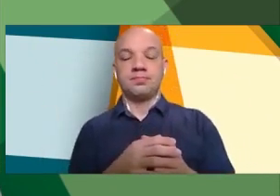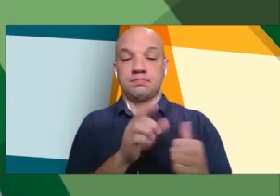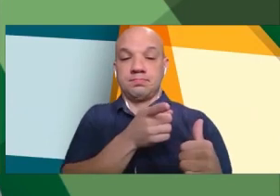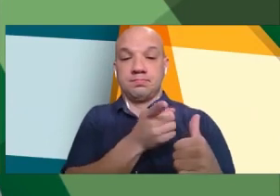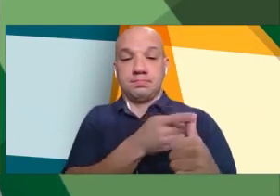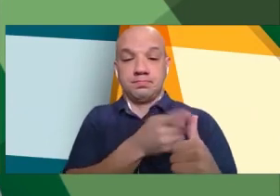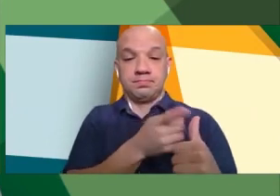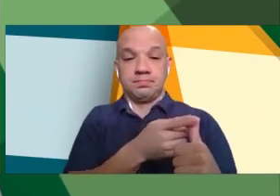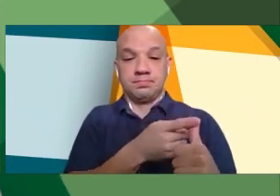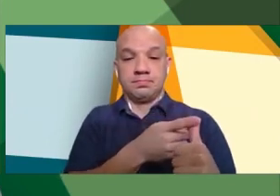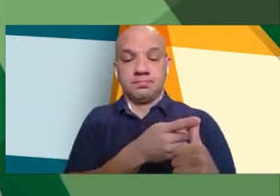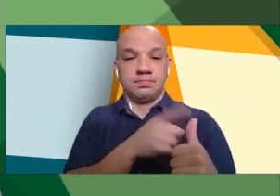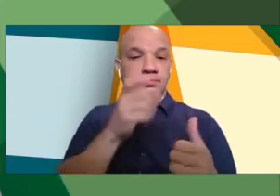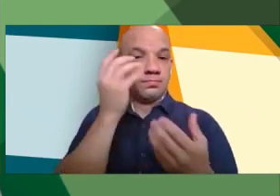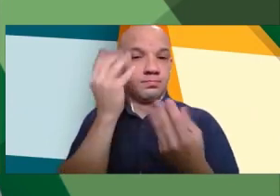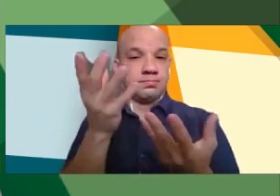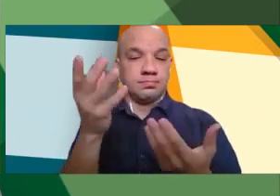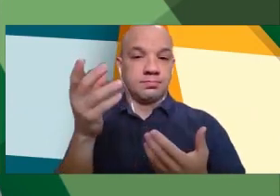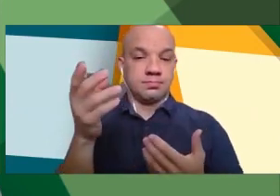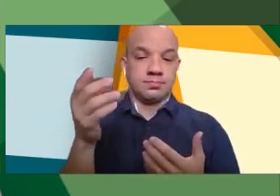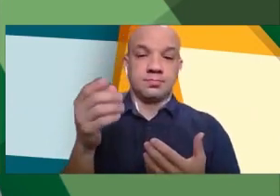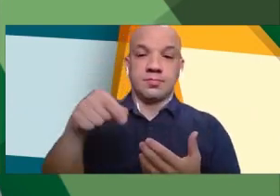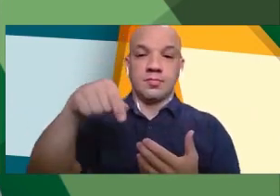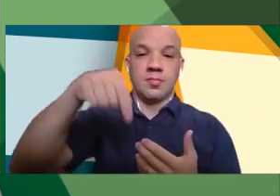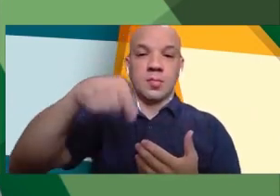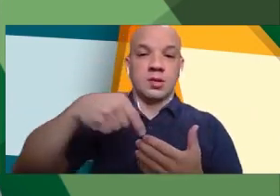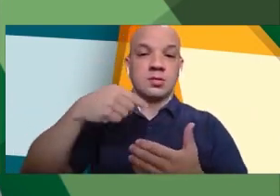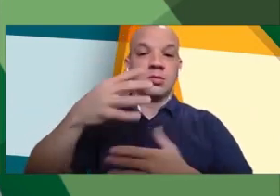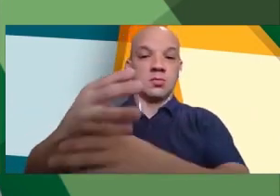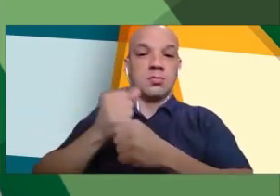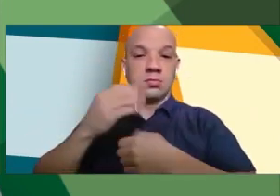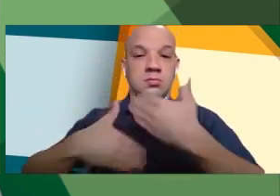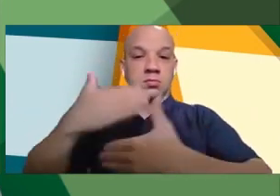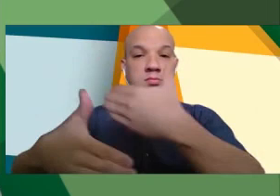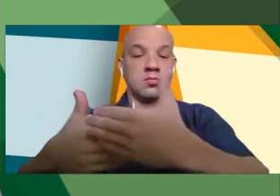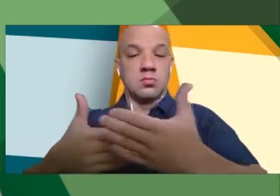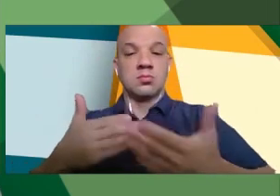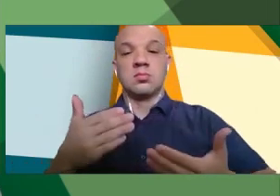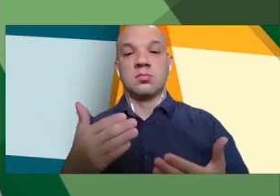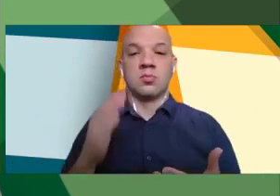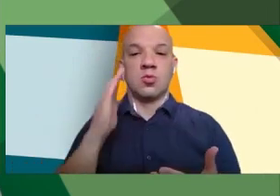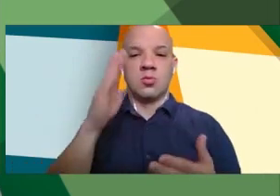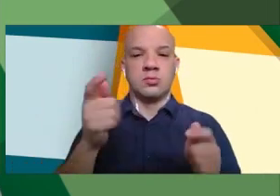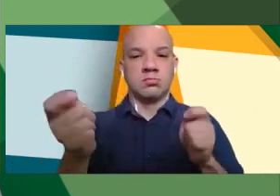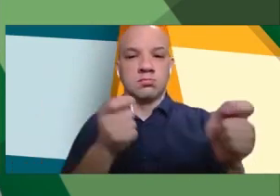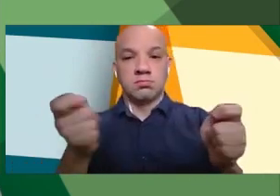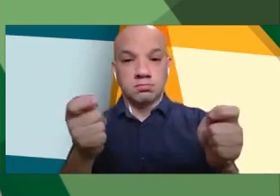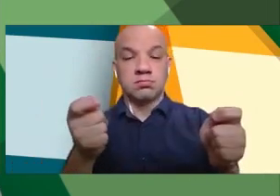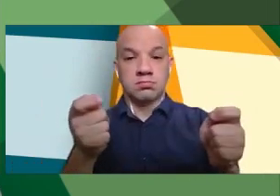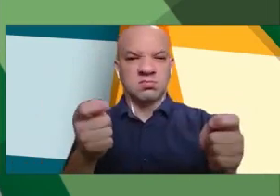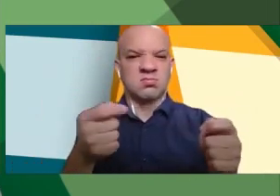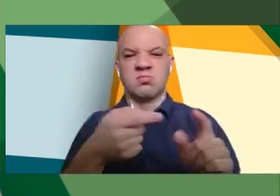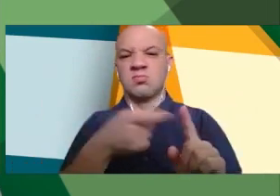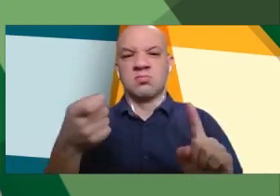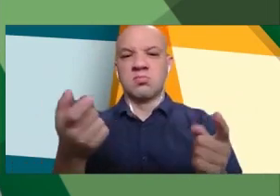First, we will have to say that this procurement process will be regulated by the manual,